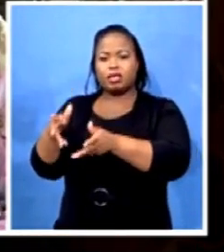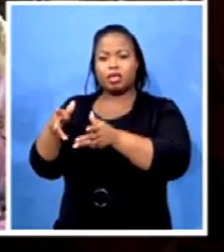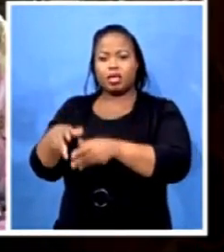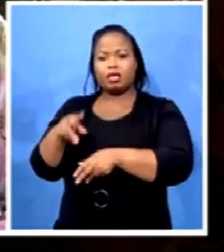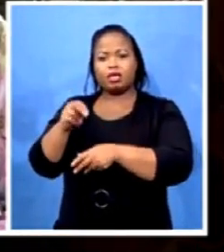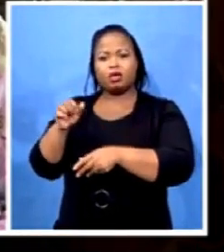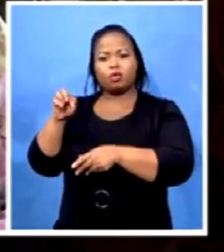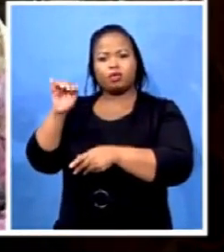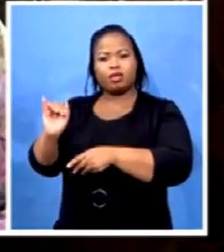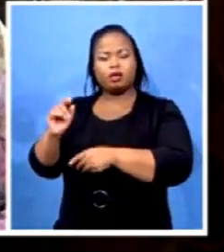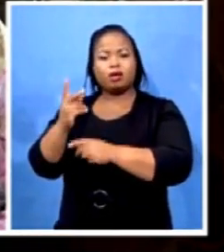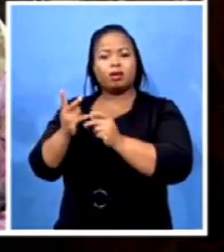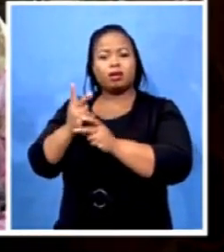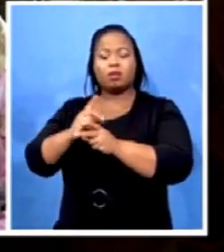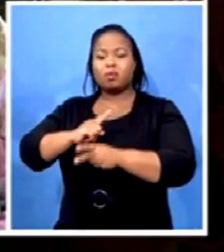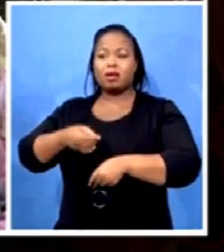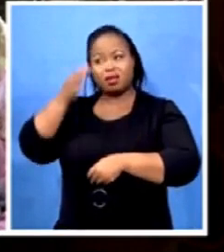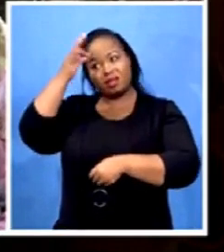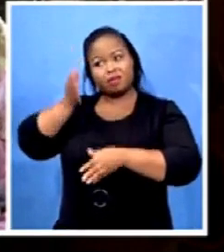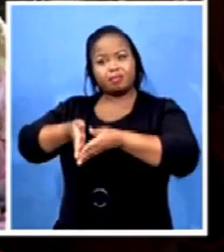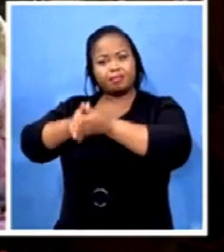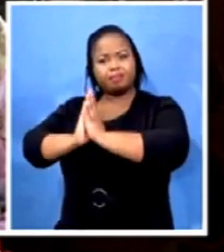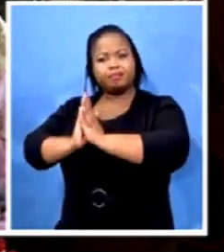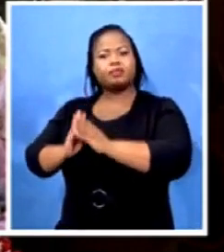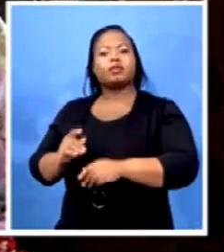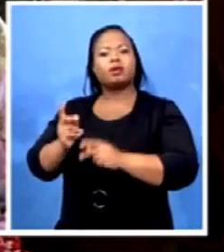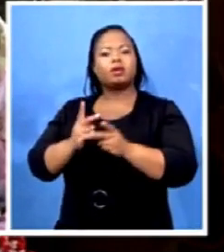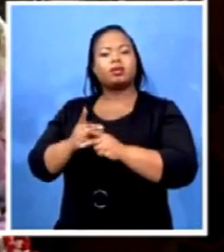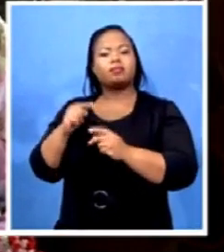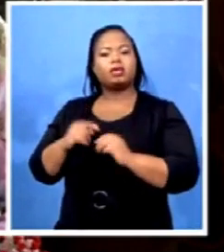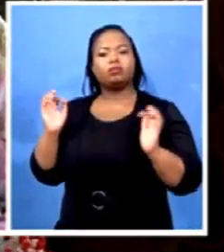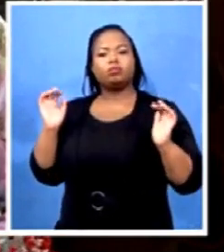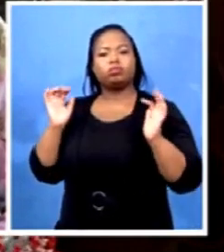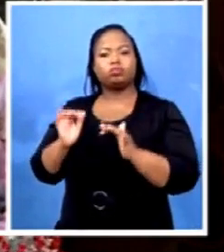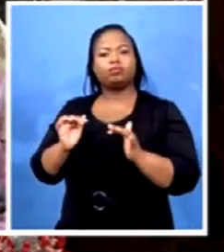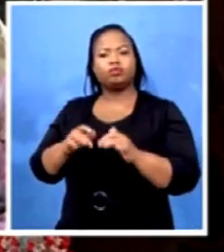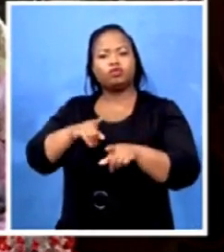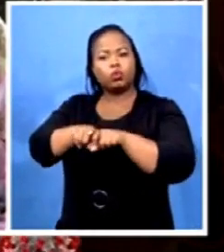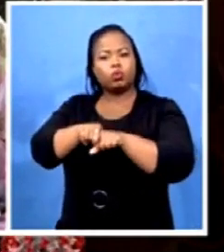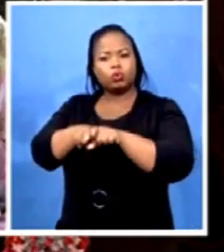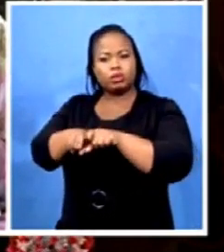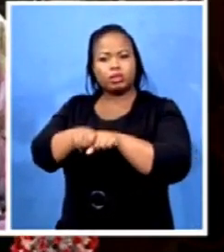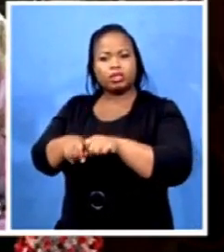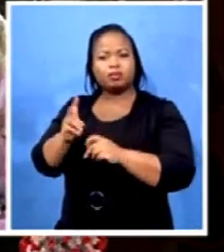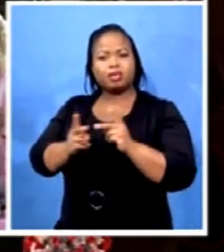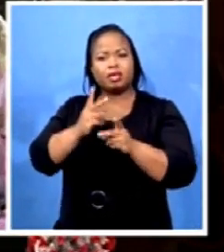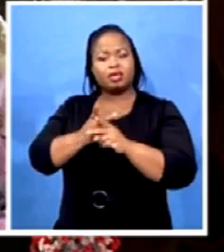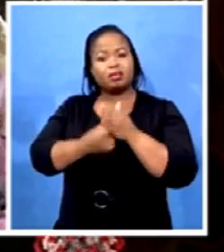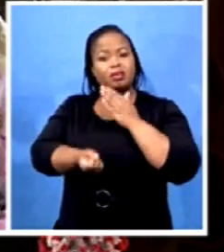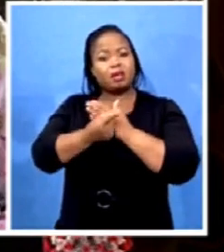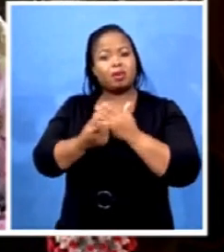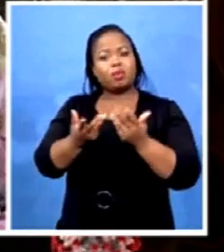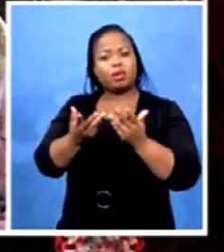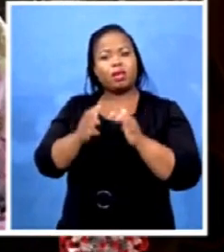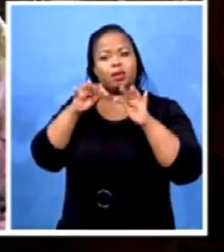appealing to residents to actually come out and get tested. We've also seen that happening in the coastal towns of Mombasa. Of course,